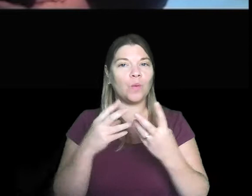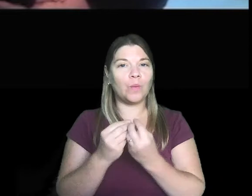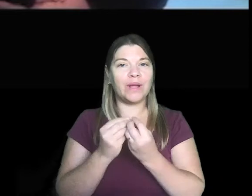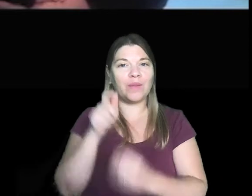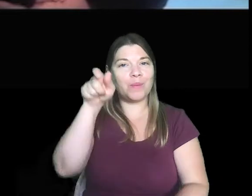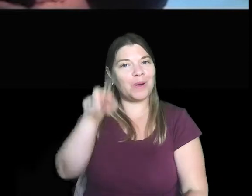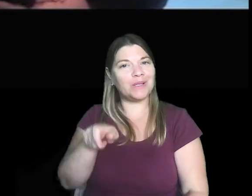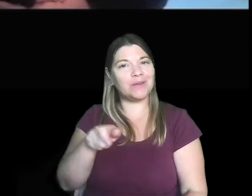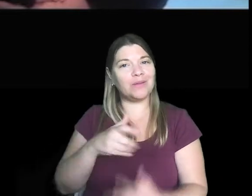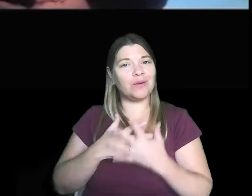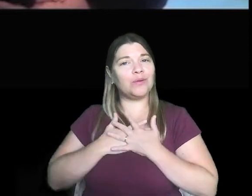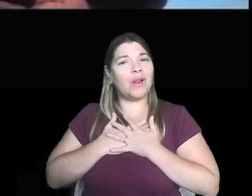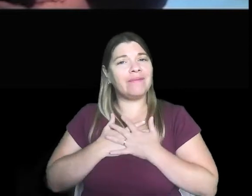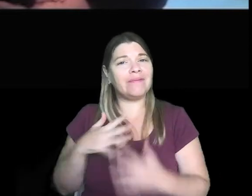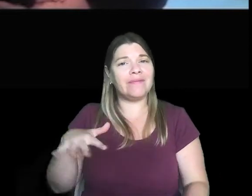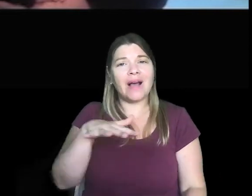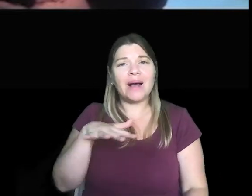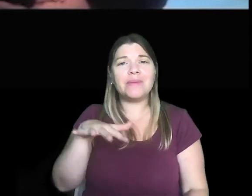What was it like to be in their company?